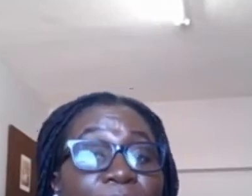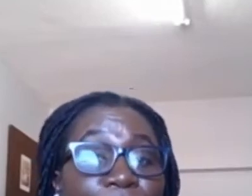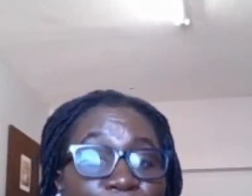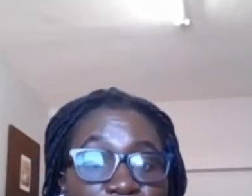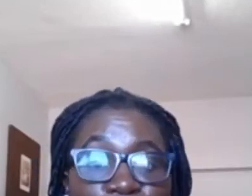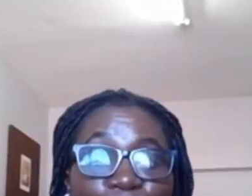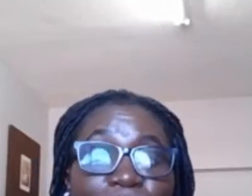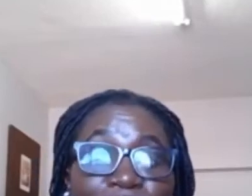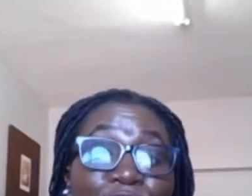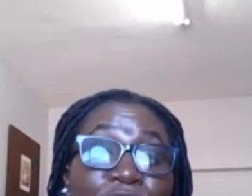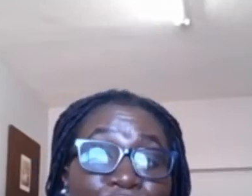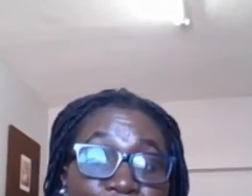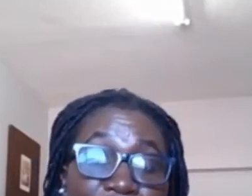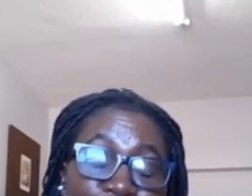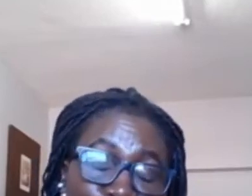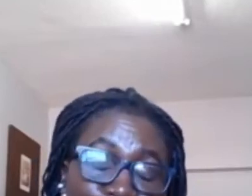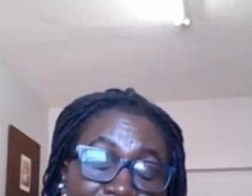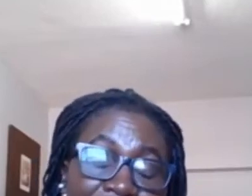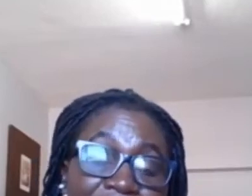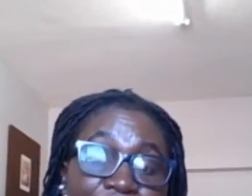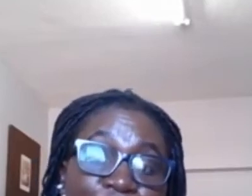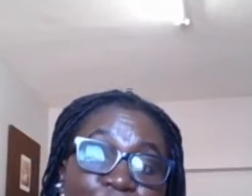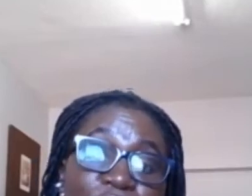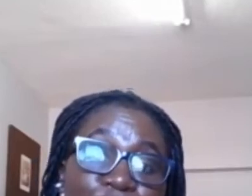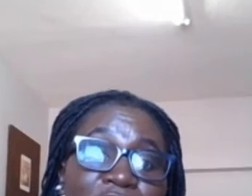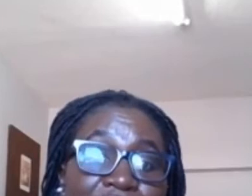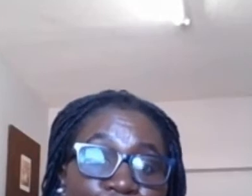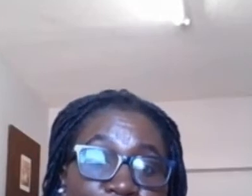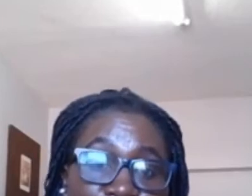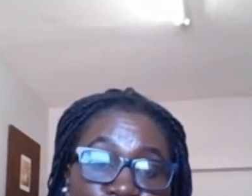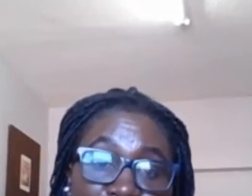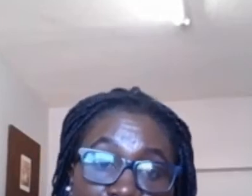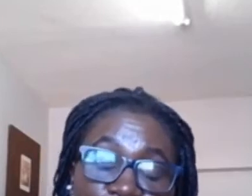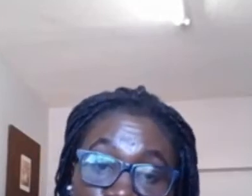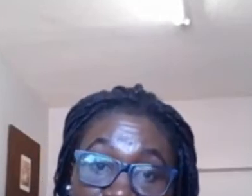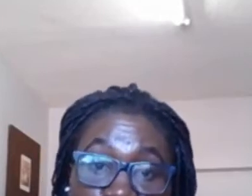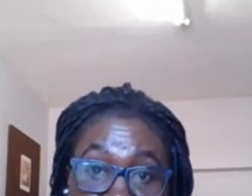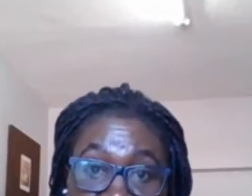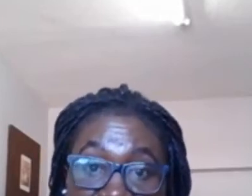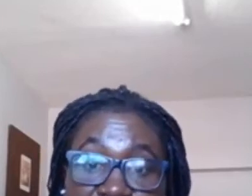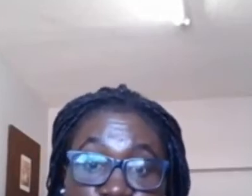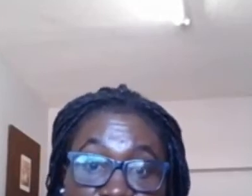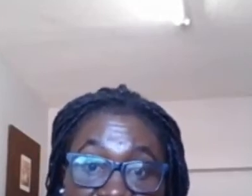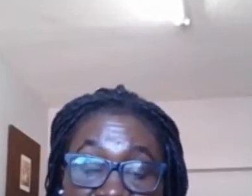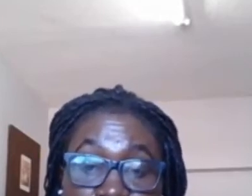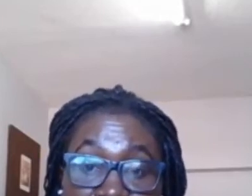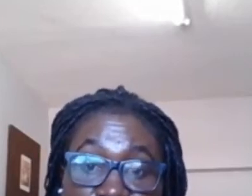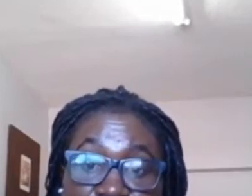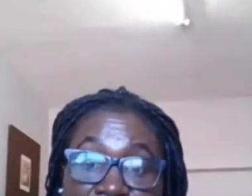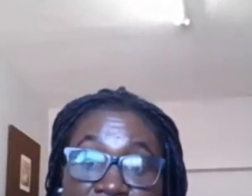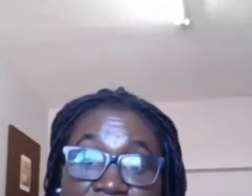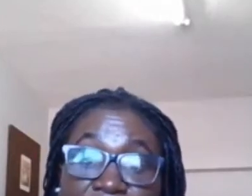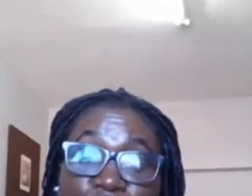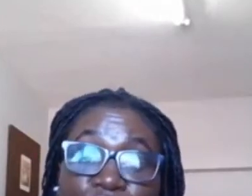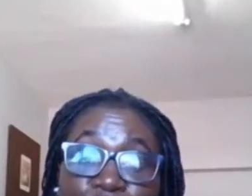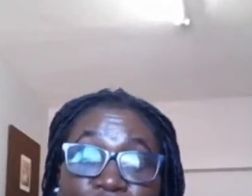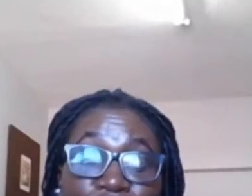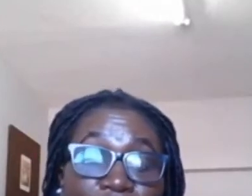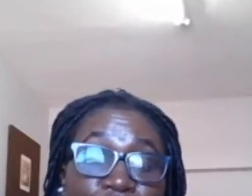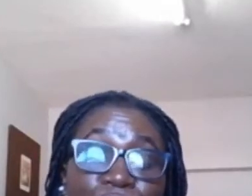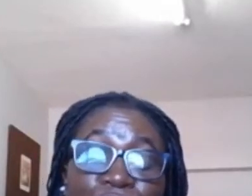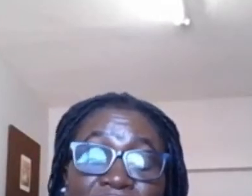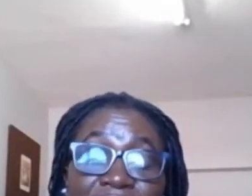upper lip. Who wants to drink through their nose, right? So they use their trunks to pick up food and water and put it in their mouth. They also